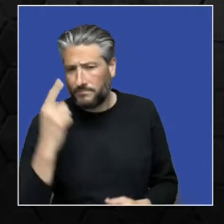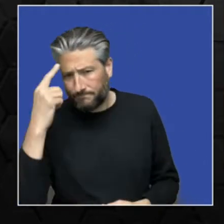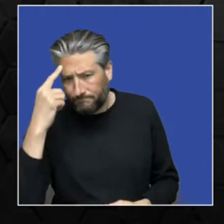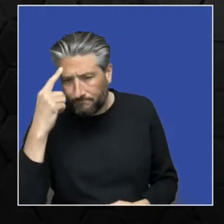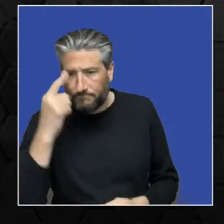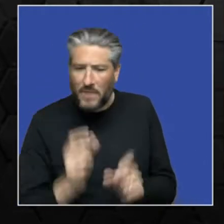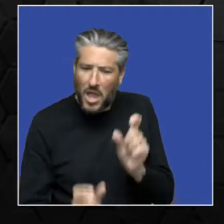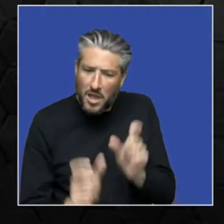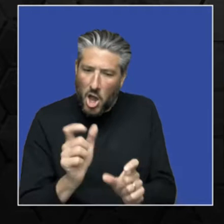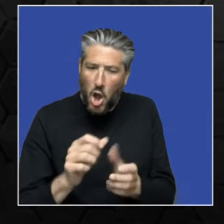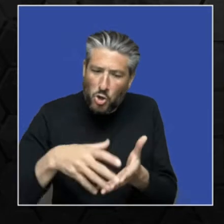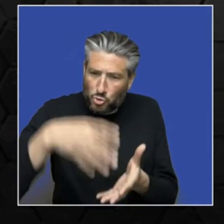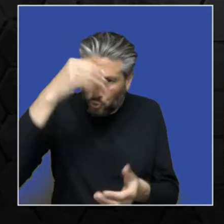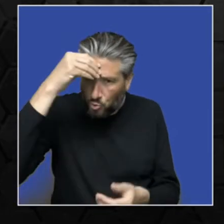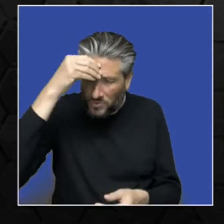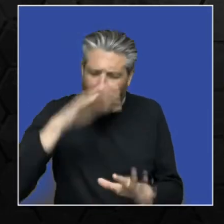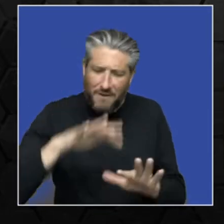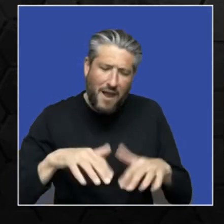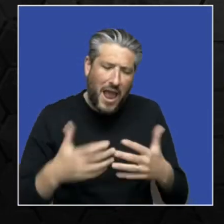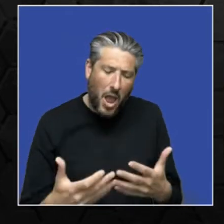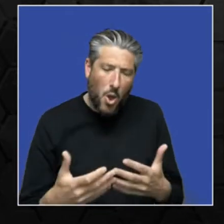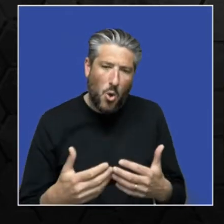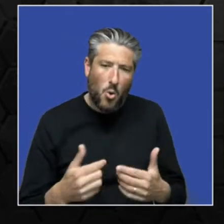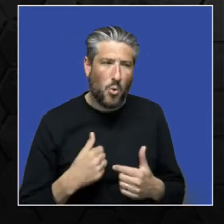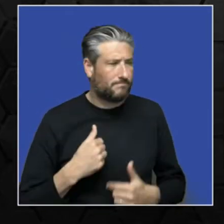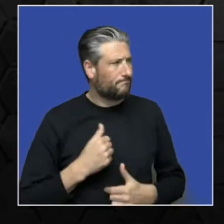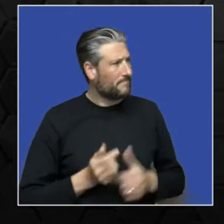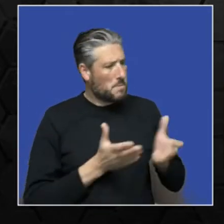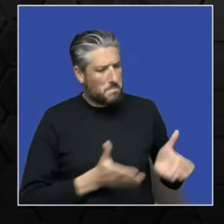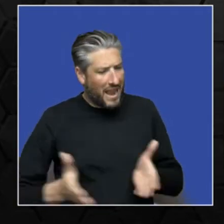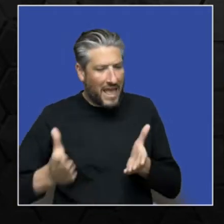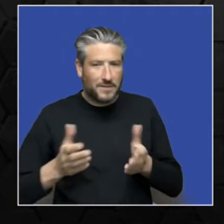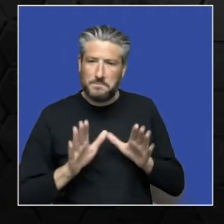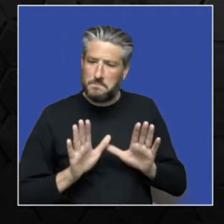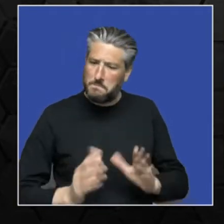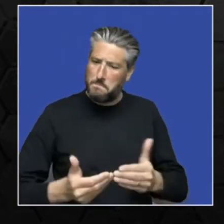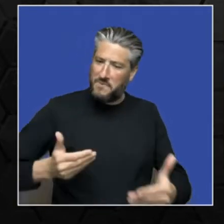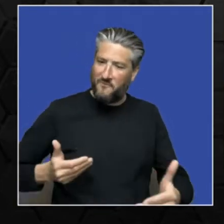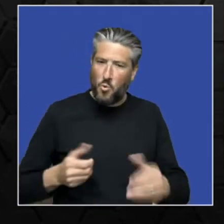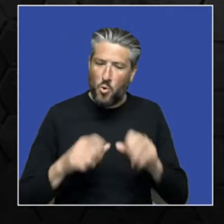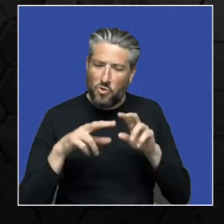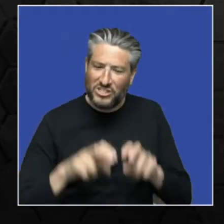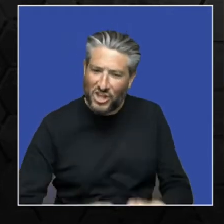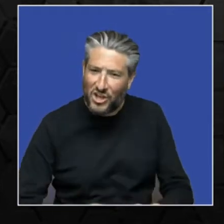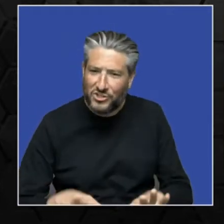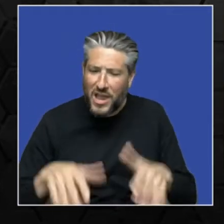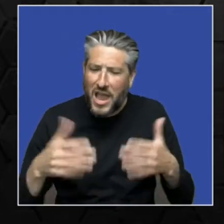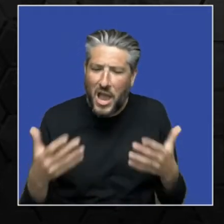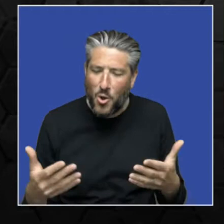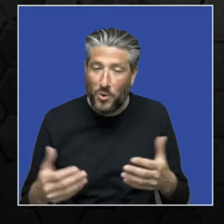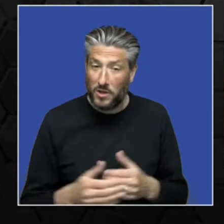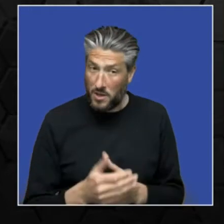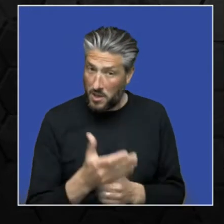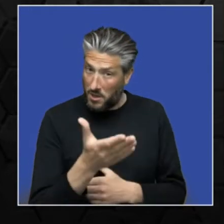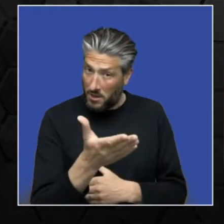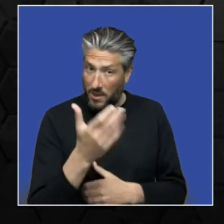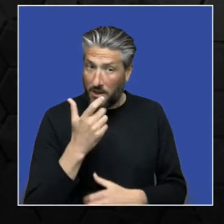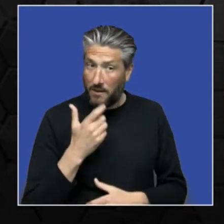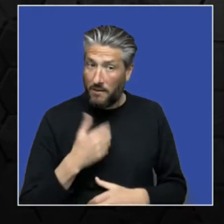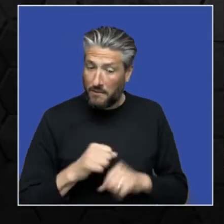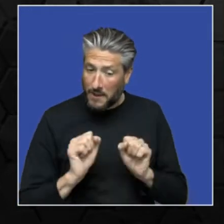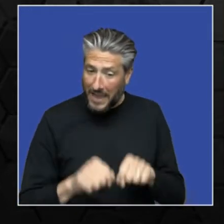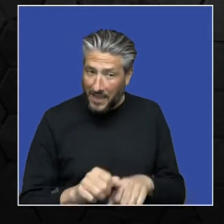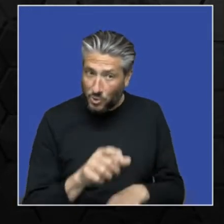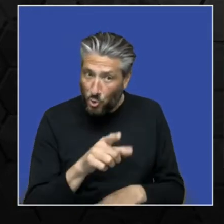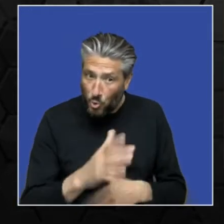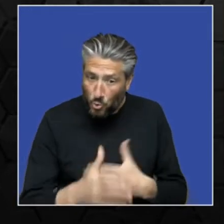different time commitments or dedications that go into place? I think Vedant, would you like to go ahead because you're working at University of